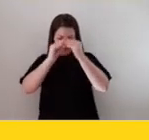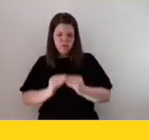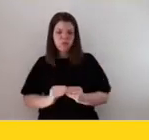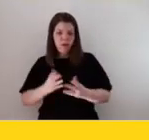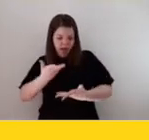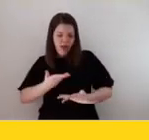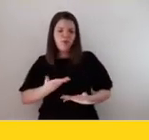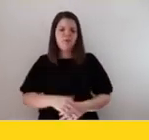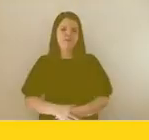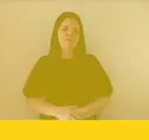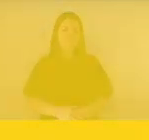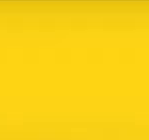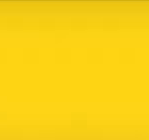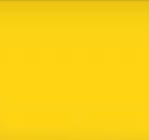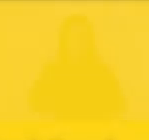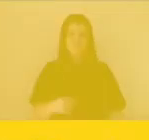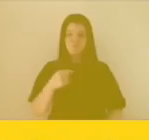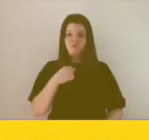document.